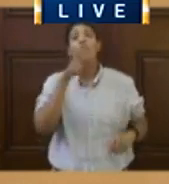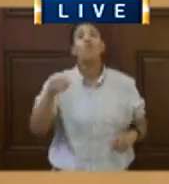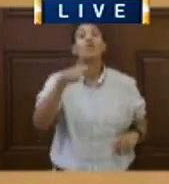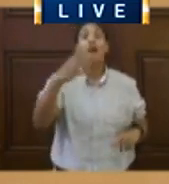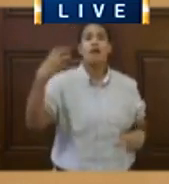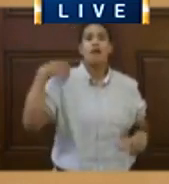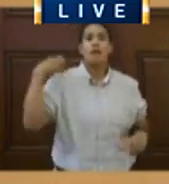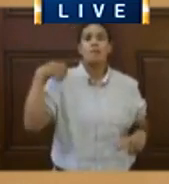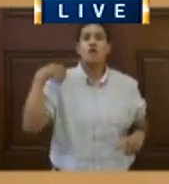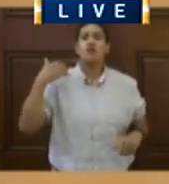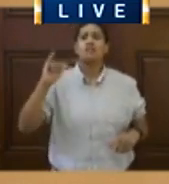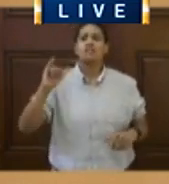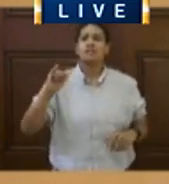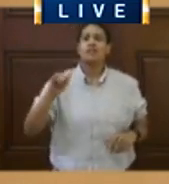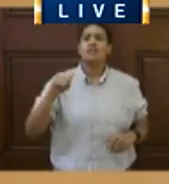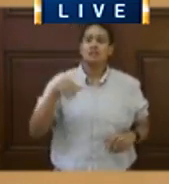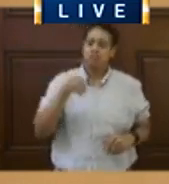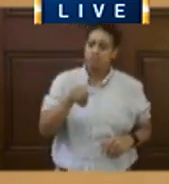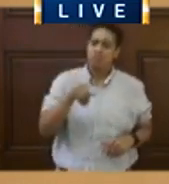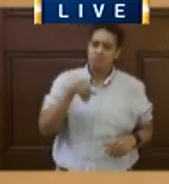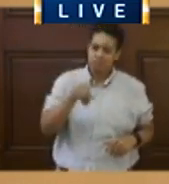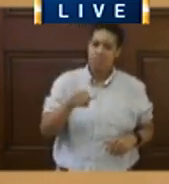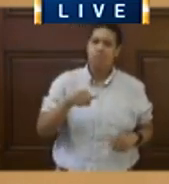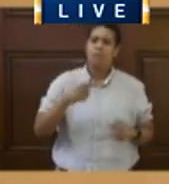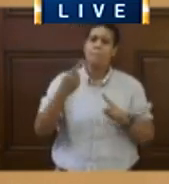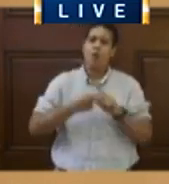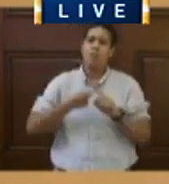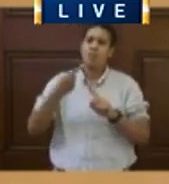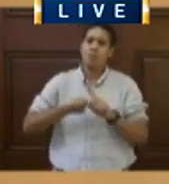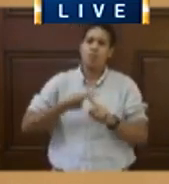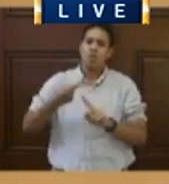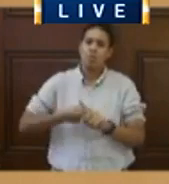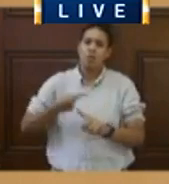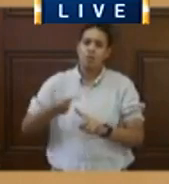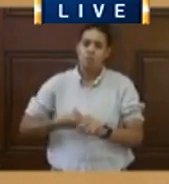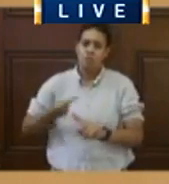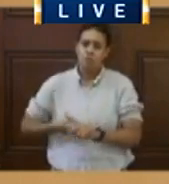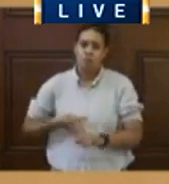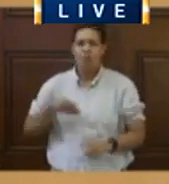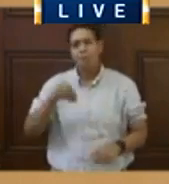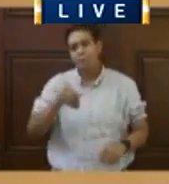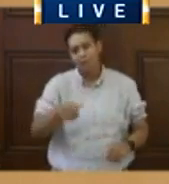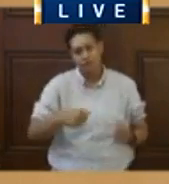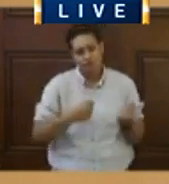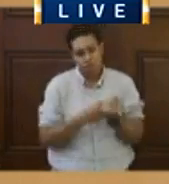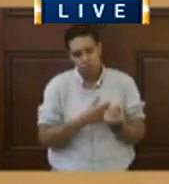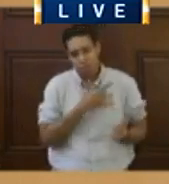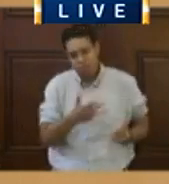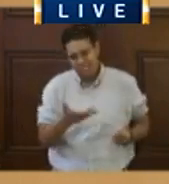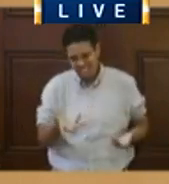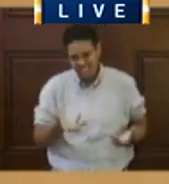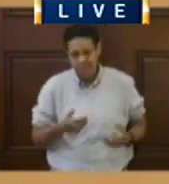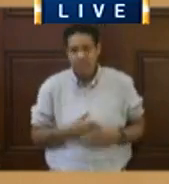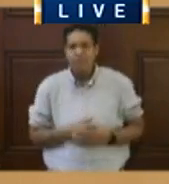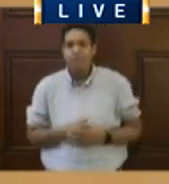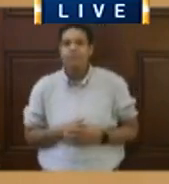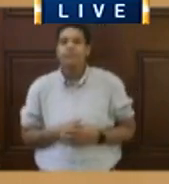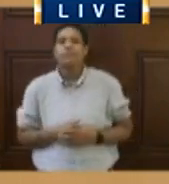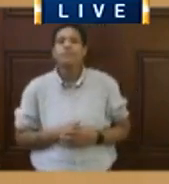remit payroll returns on a monthly basis. And that is, so for those persons